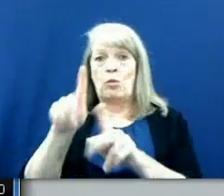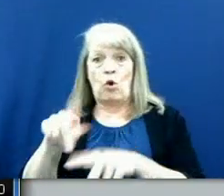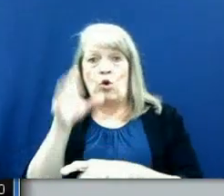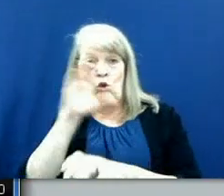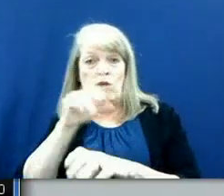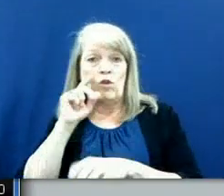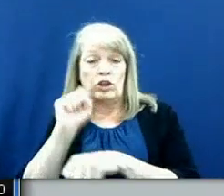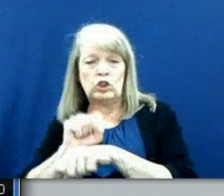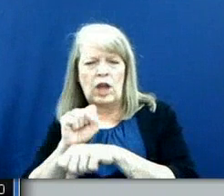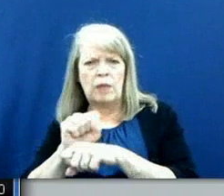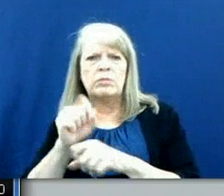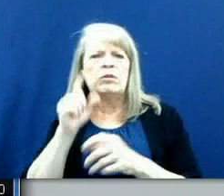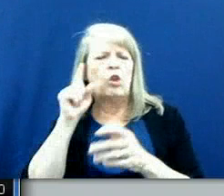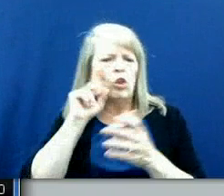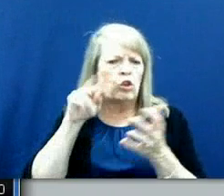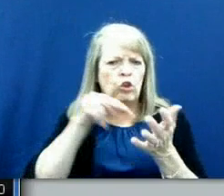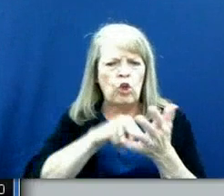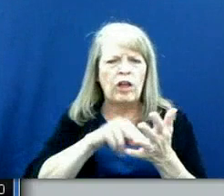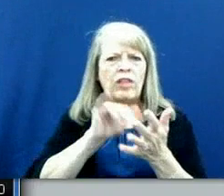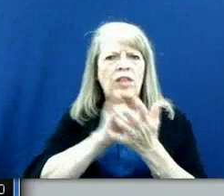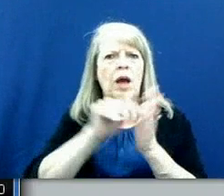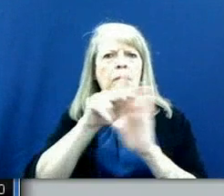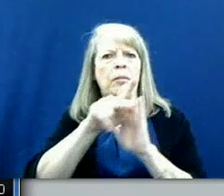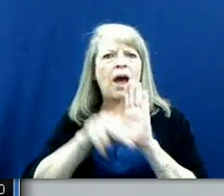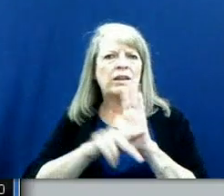of policy.